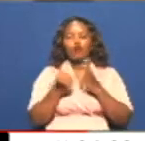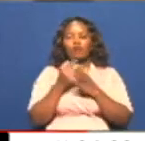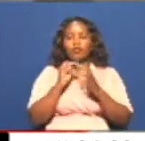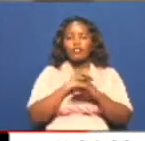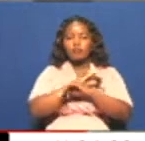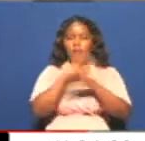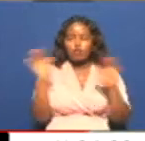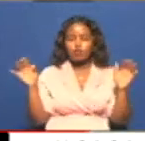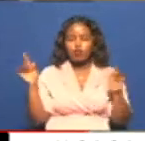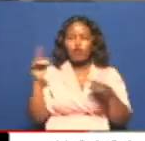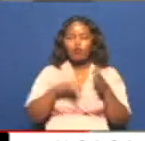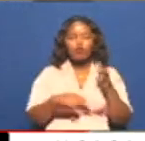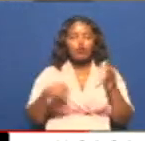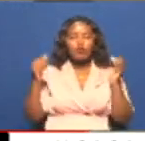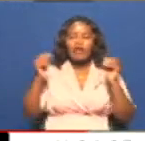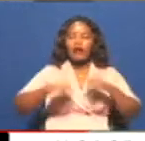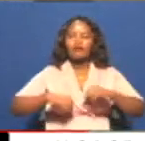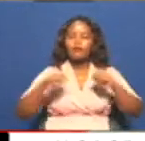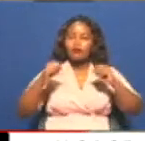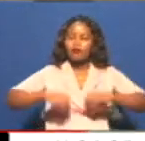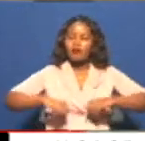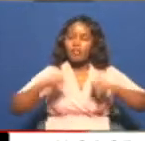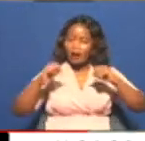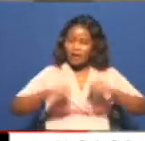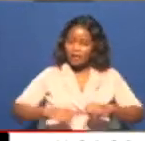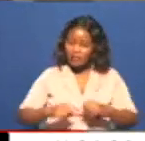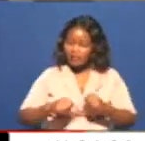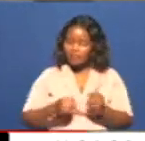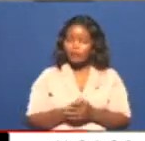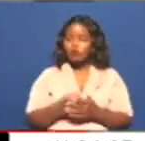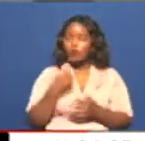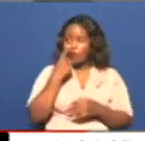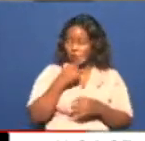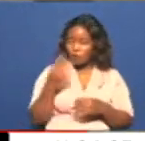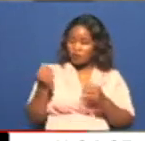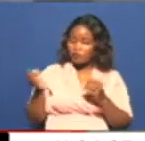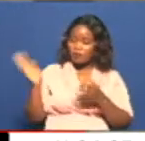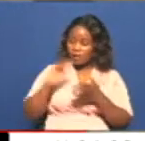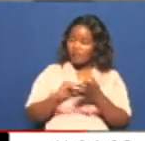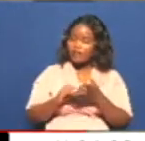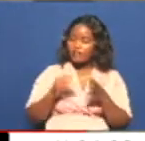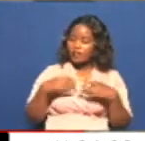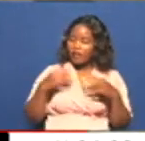the Register of Political Parties, who in turn ratifies the decision